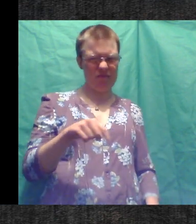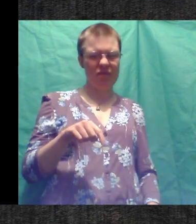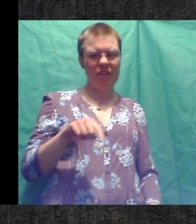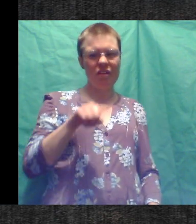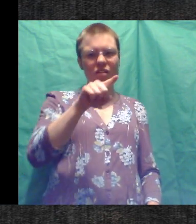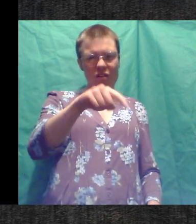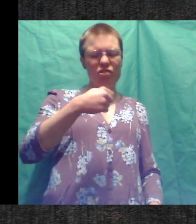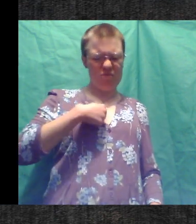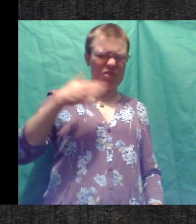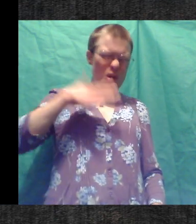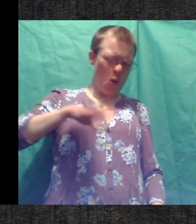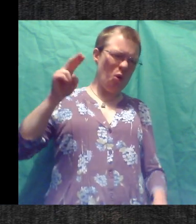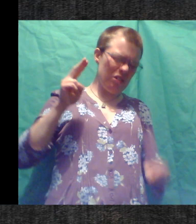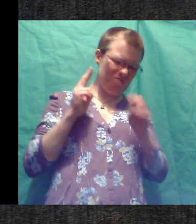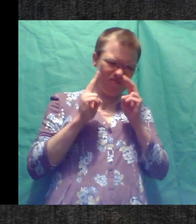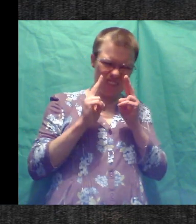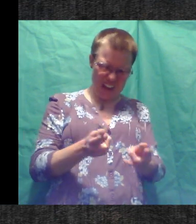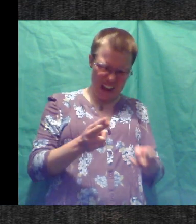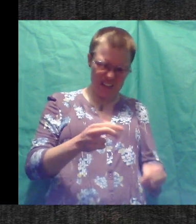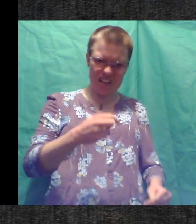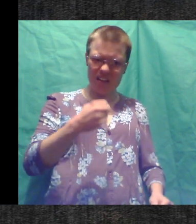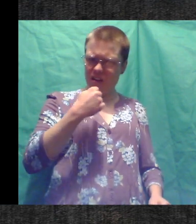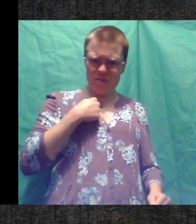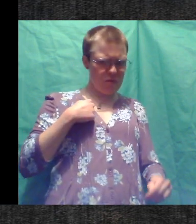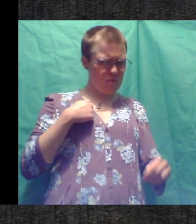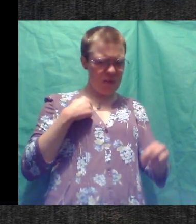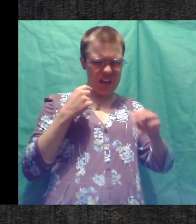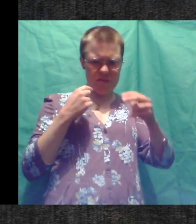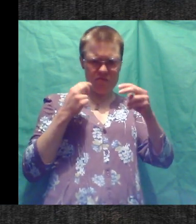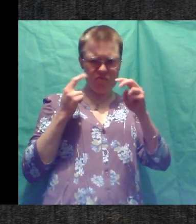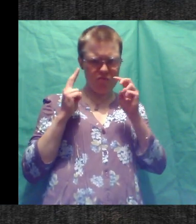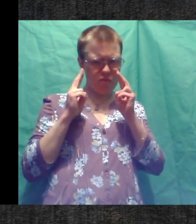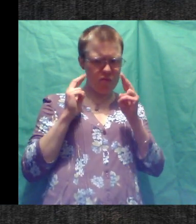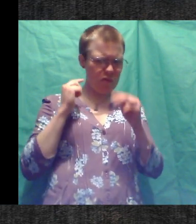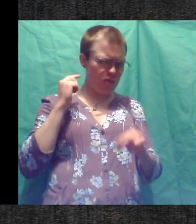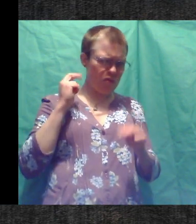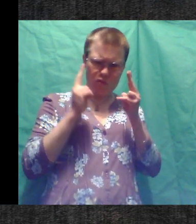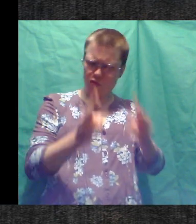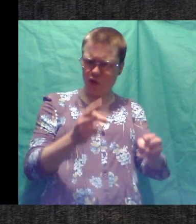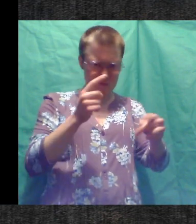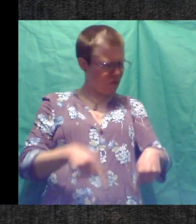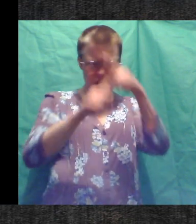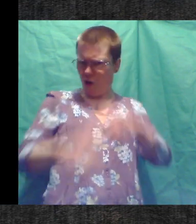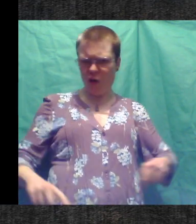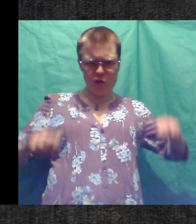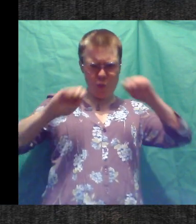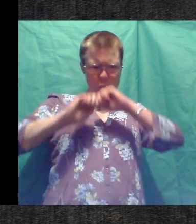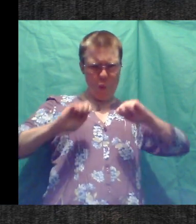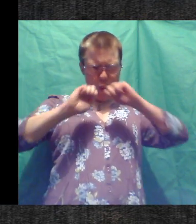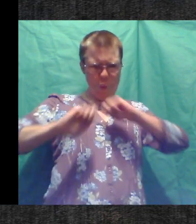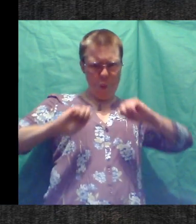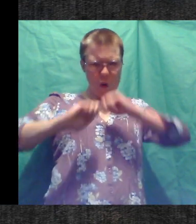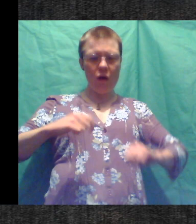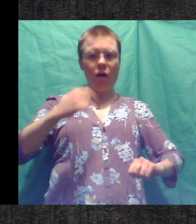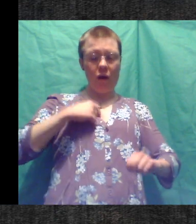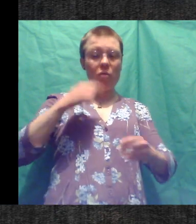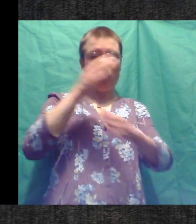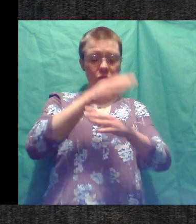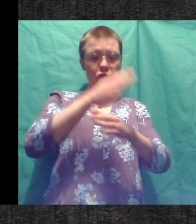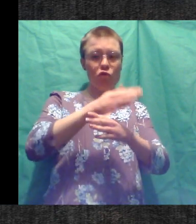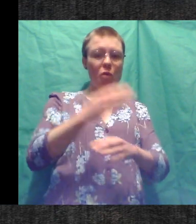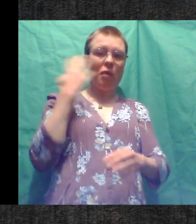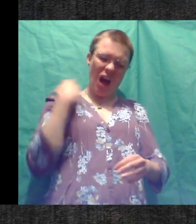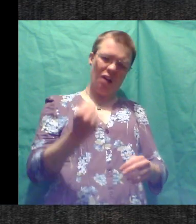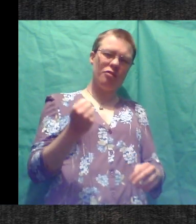Naomi, I don't blame you for wanting me dead, but I can't go yet. I still have a job to do.